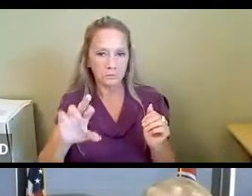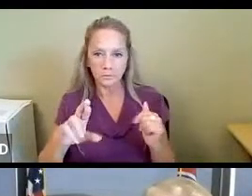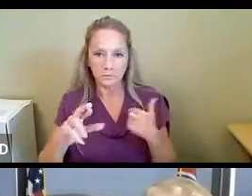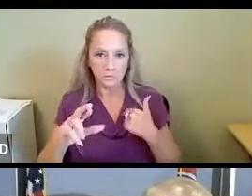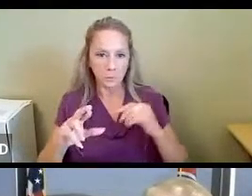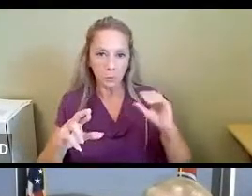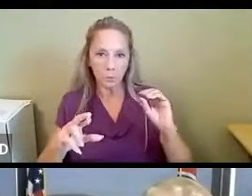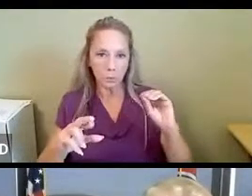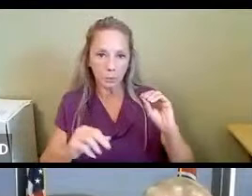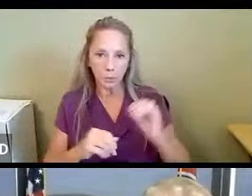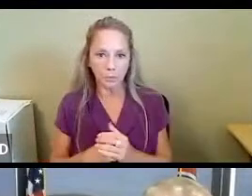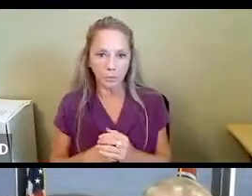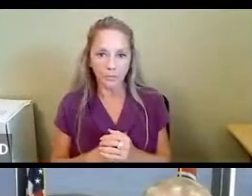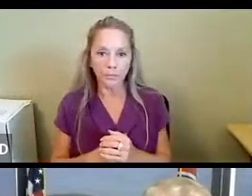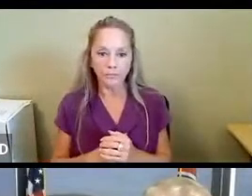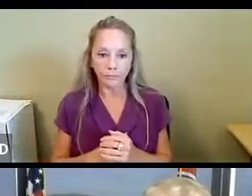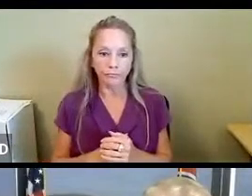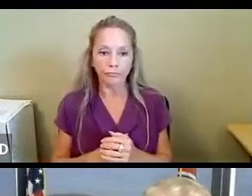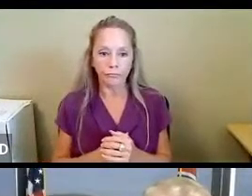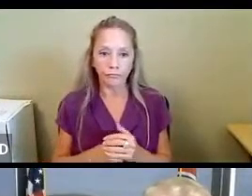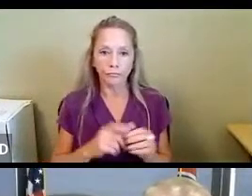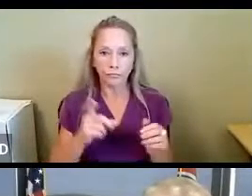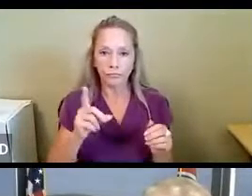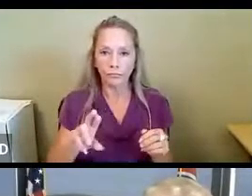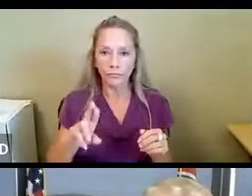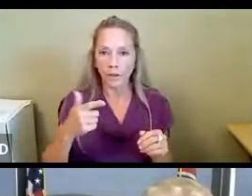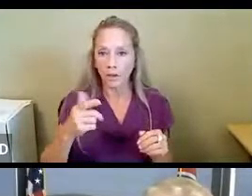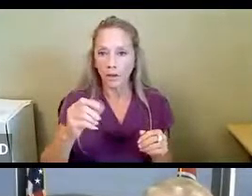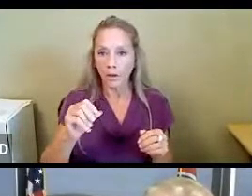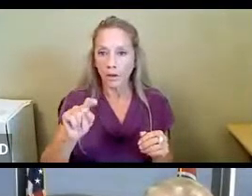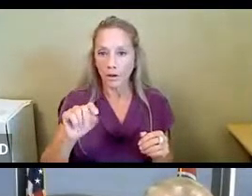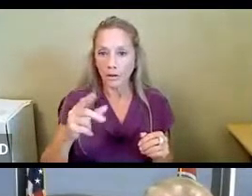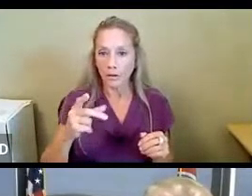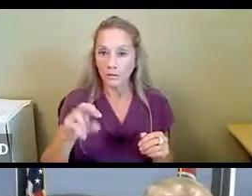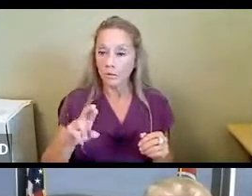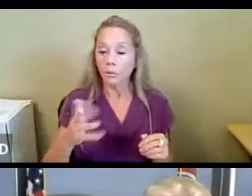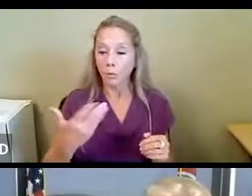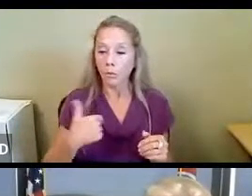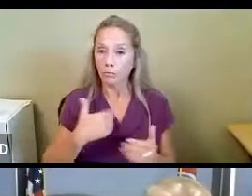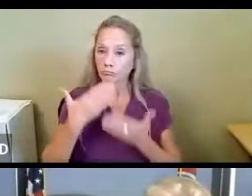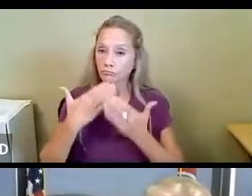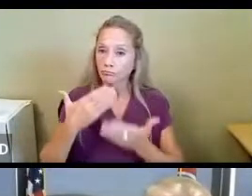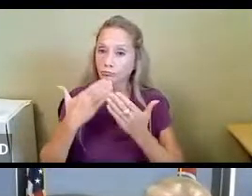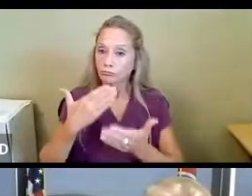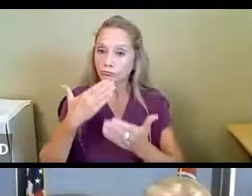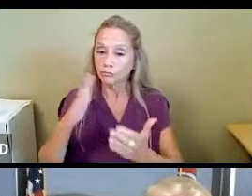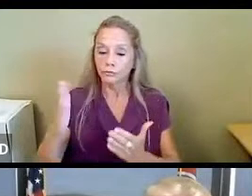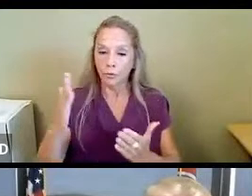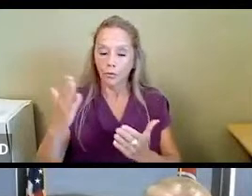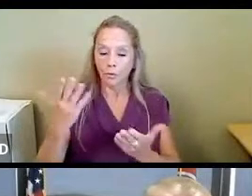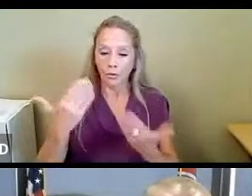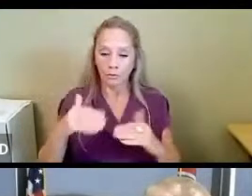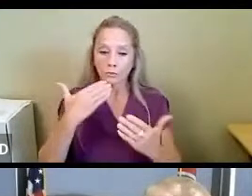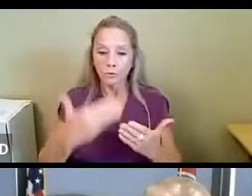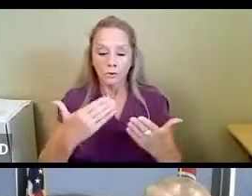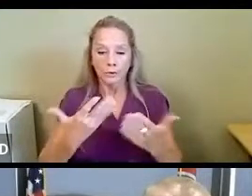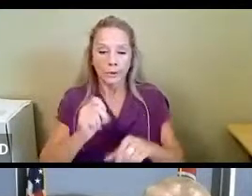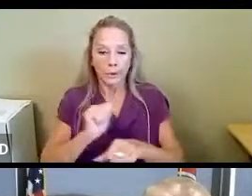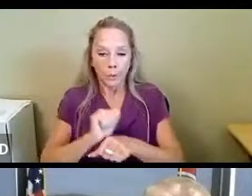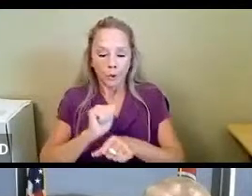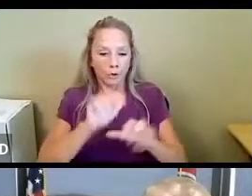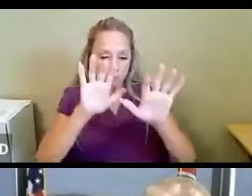Okay. Well, we always, as always, really appreciate the thoughtful work that goes into that. Appreciate your presentation.